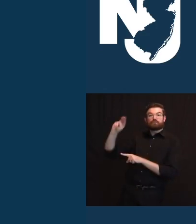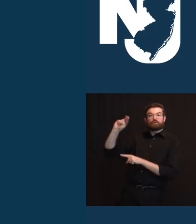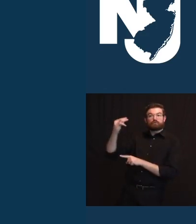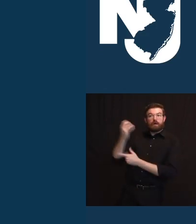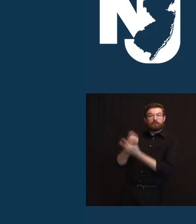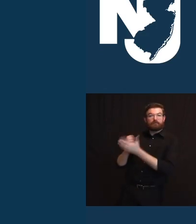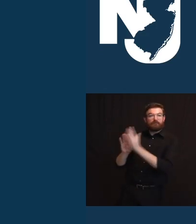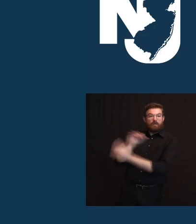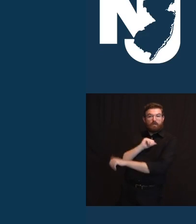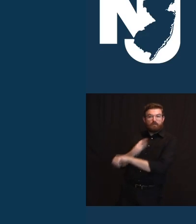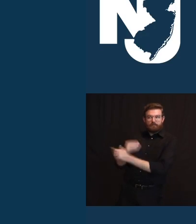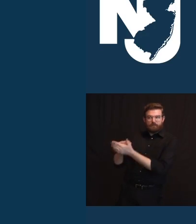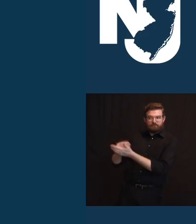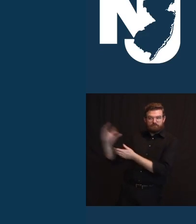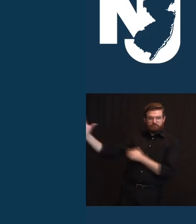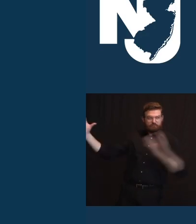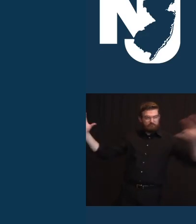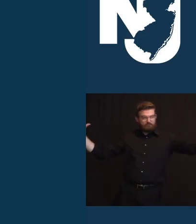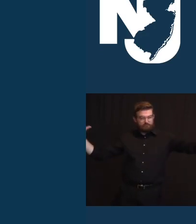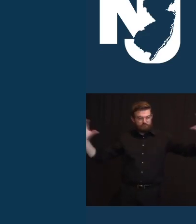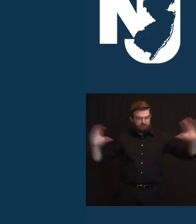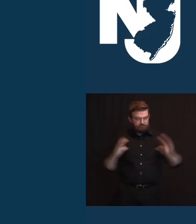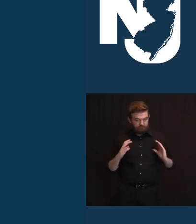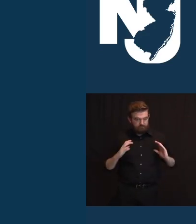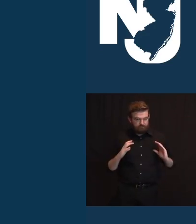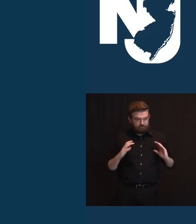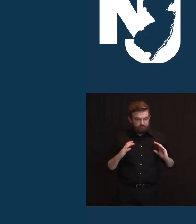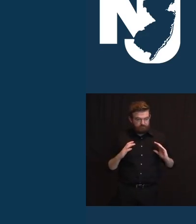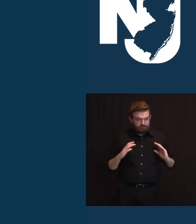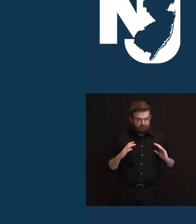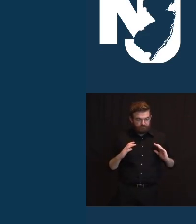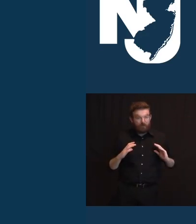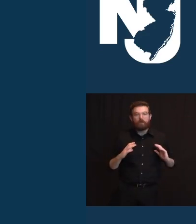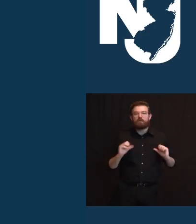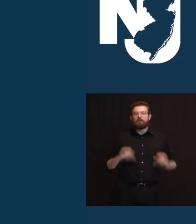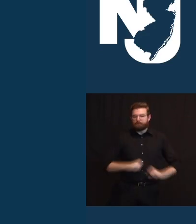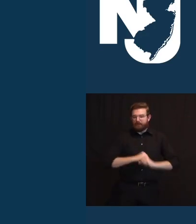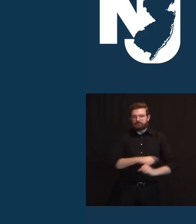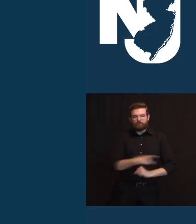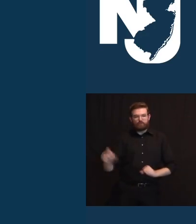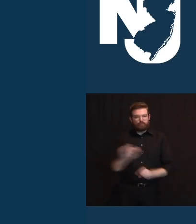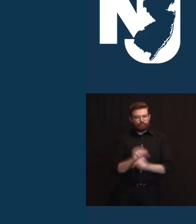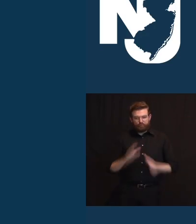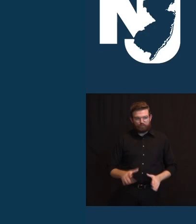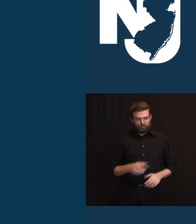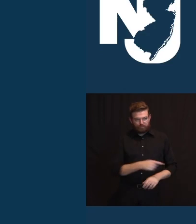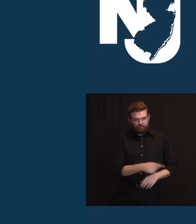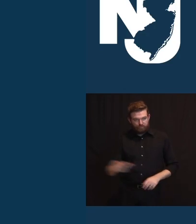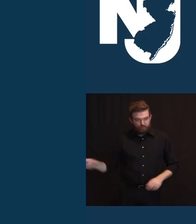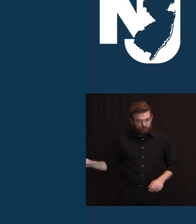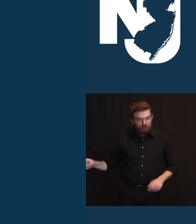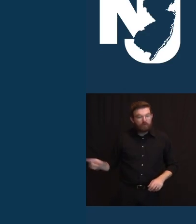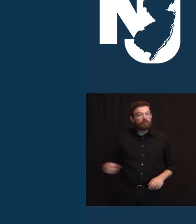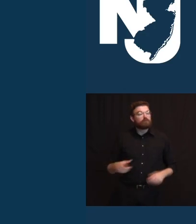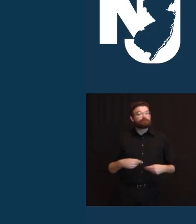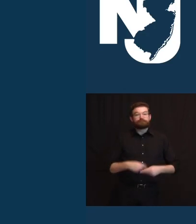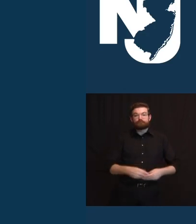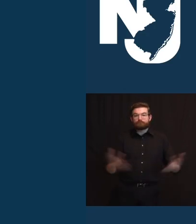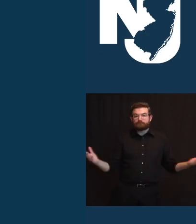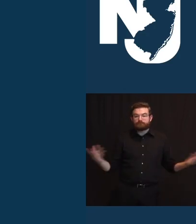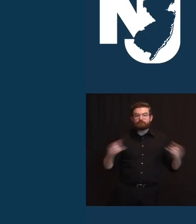in direct grants that allowed them to protect their workers' earnings and provide them with vital PPE, build their